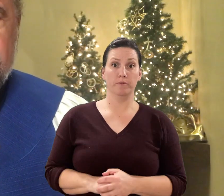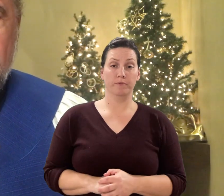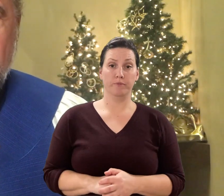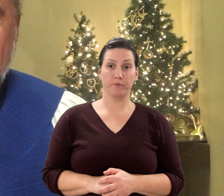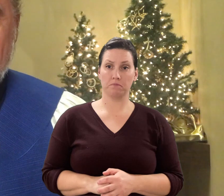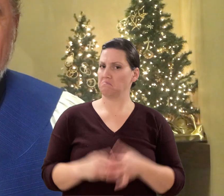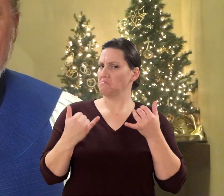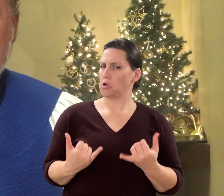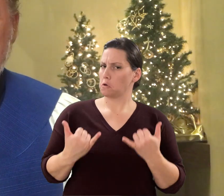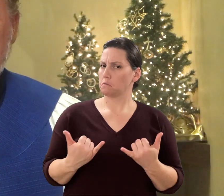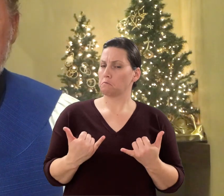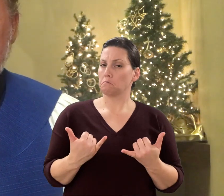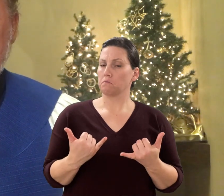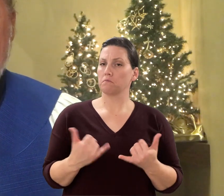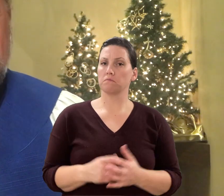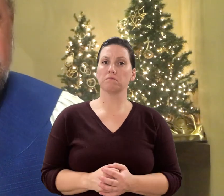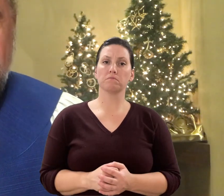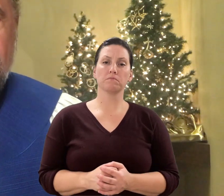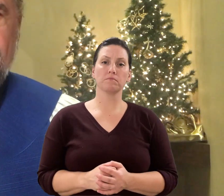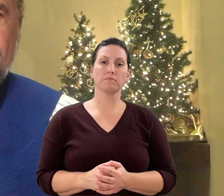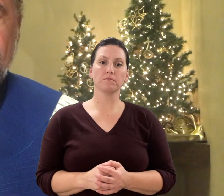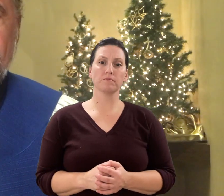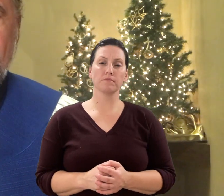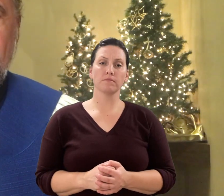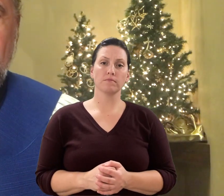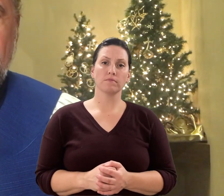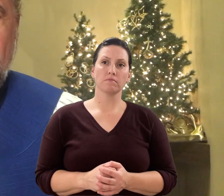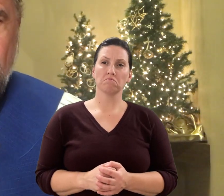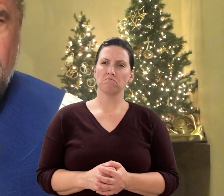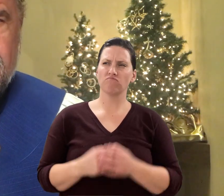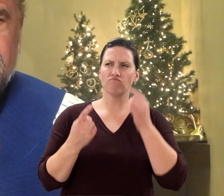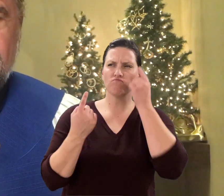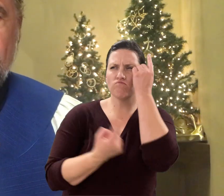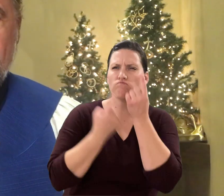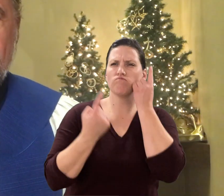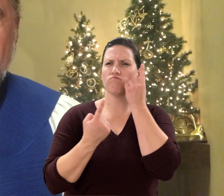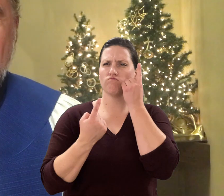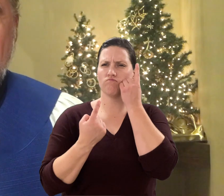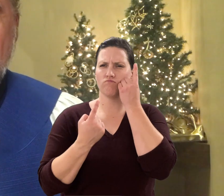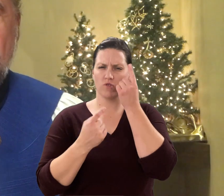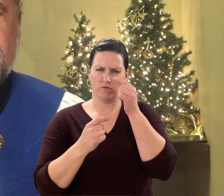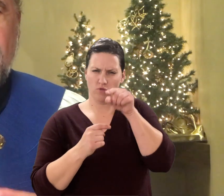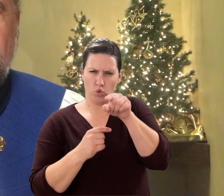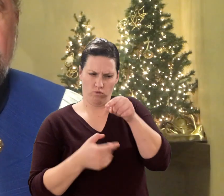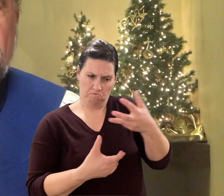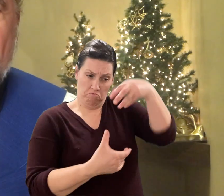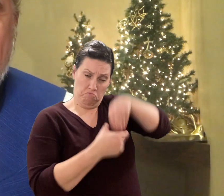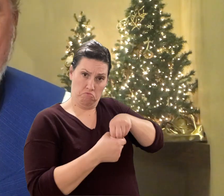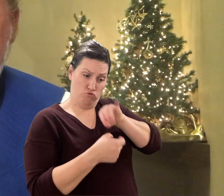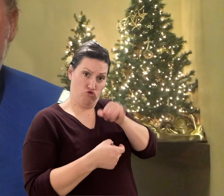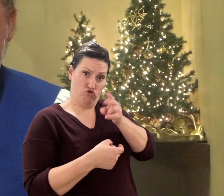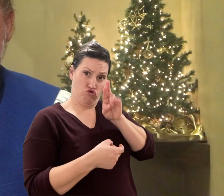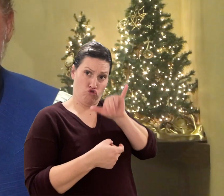be your Savior. So today, for a few minutes, think about yourself in a